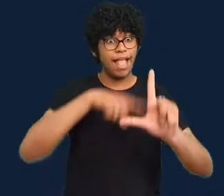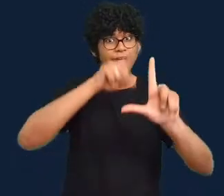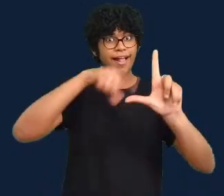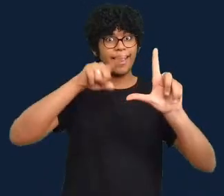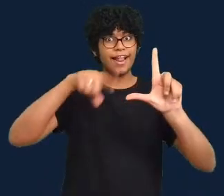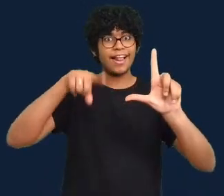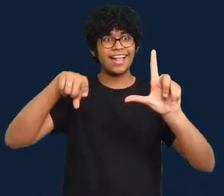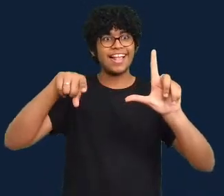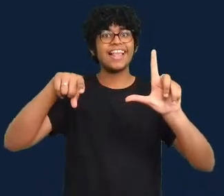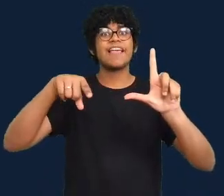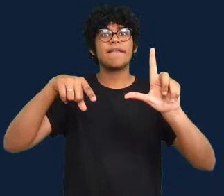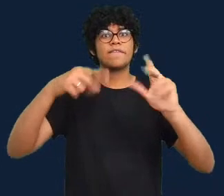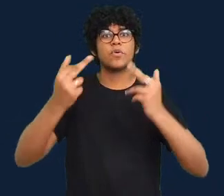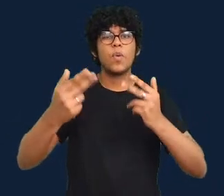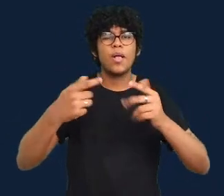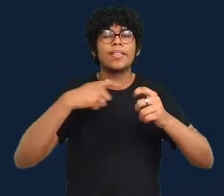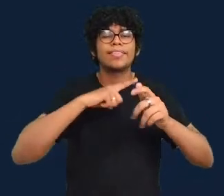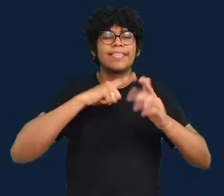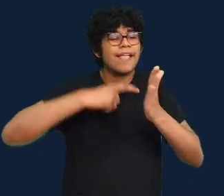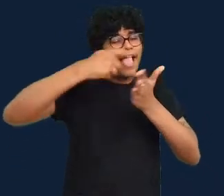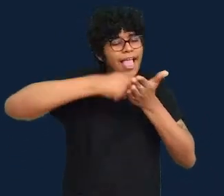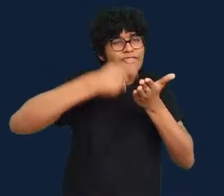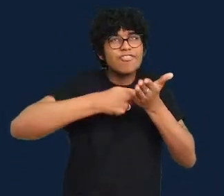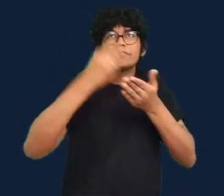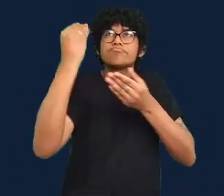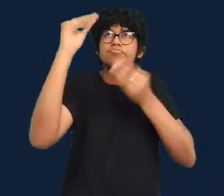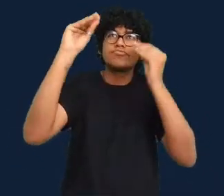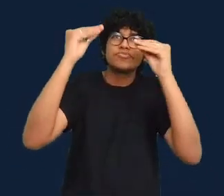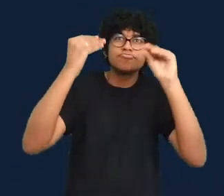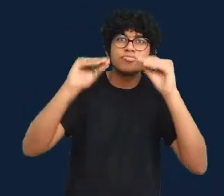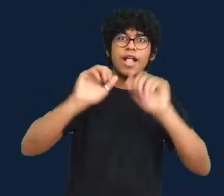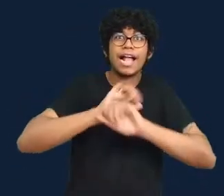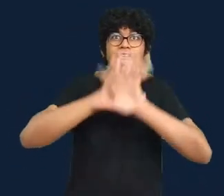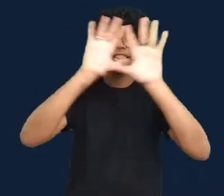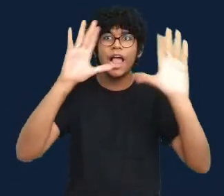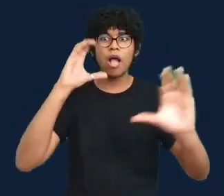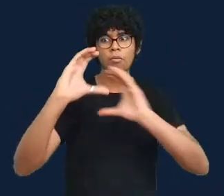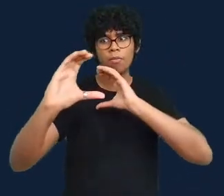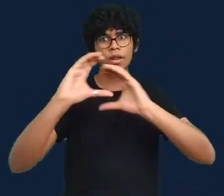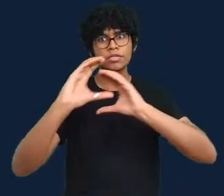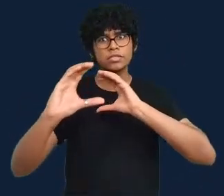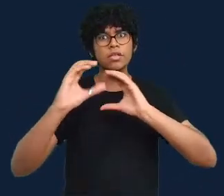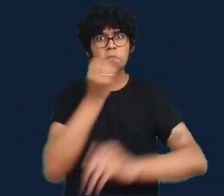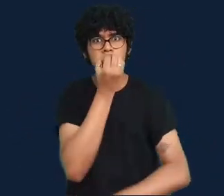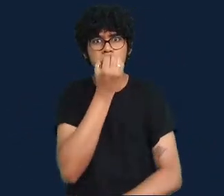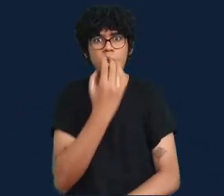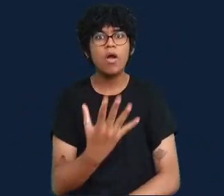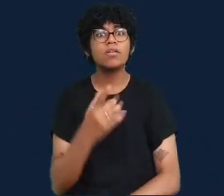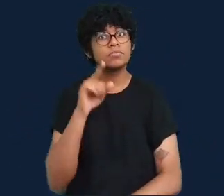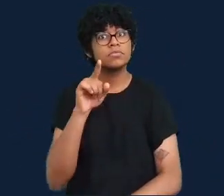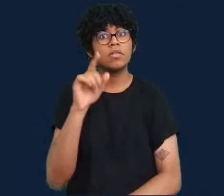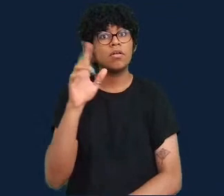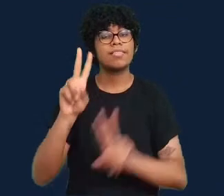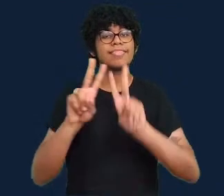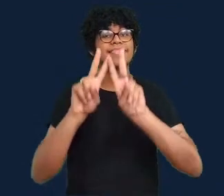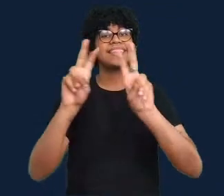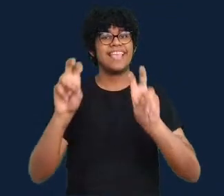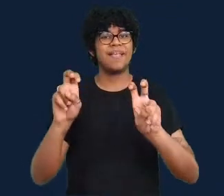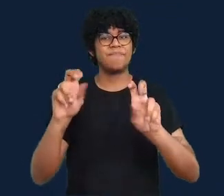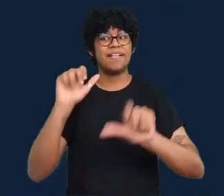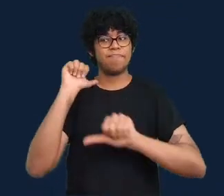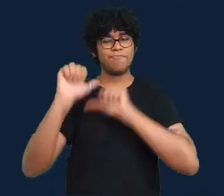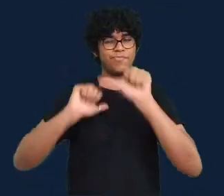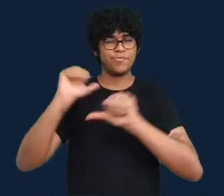well. So I think for something like climate change, an environment in general, which is at a massive threat right